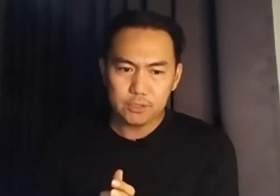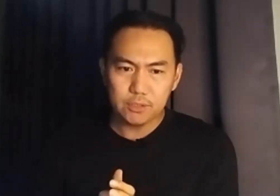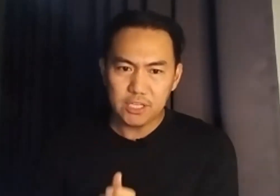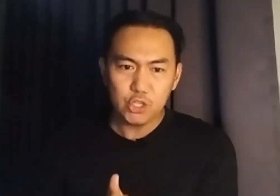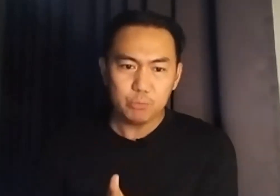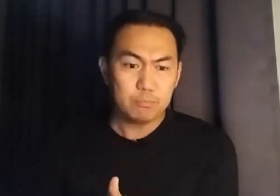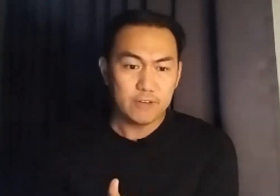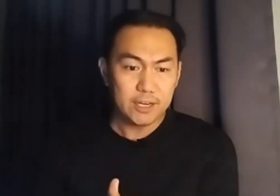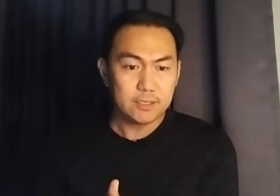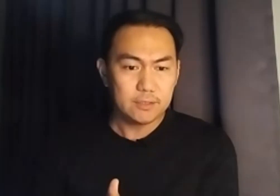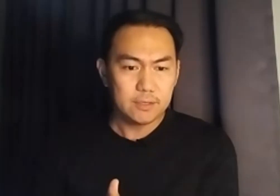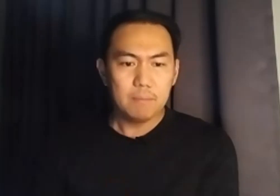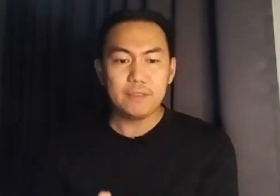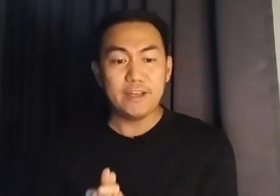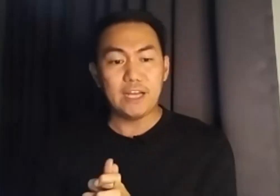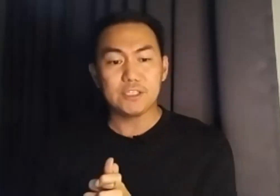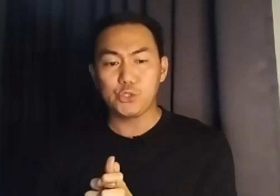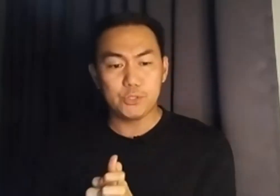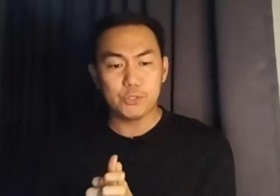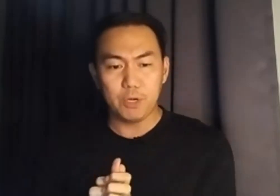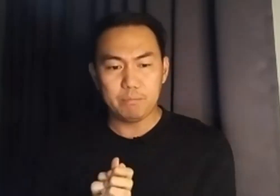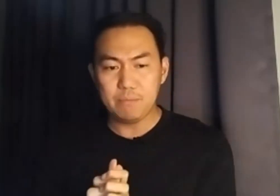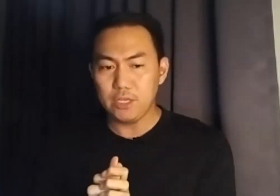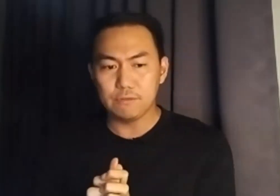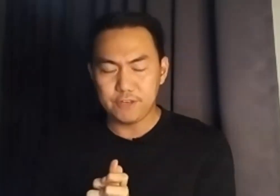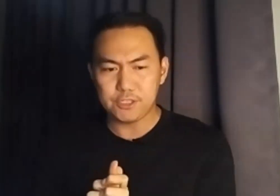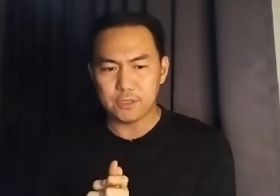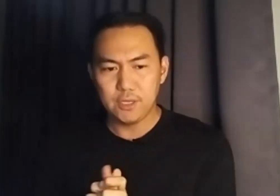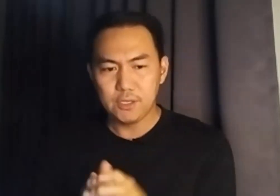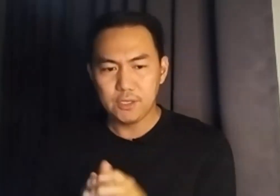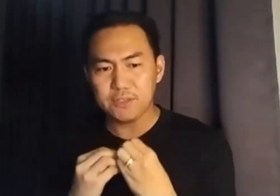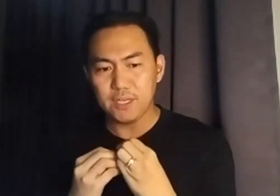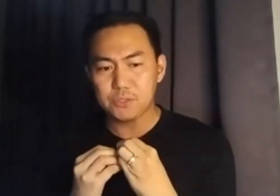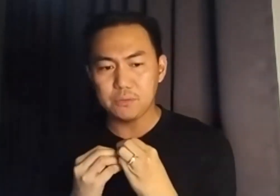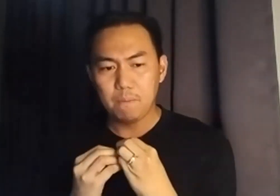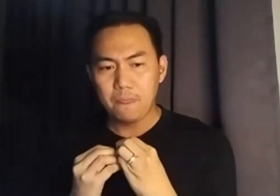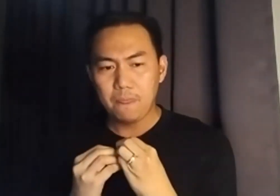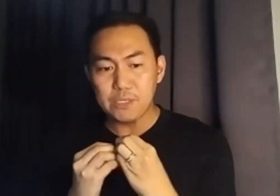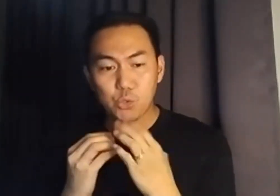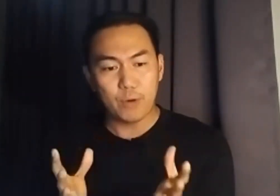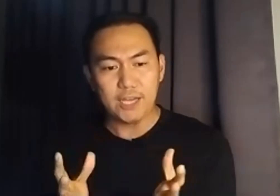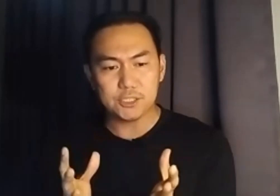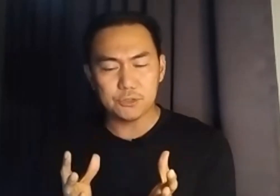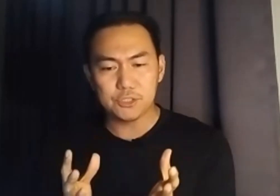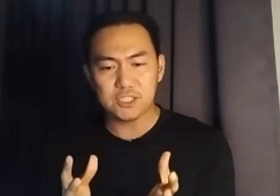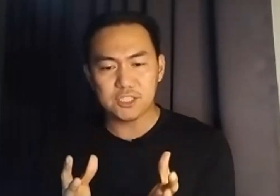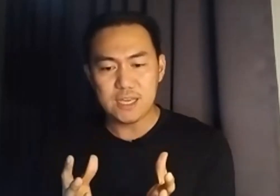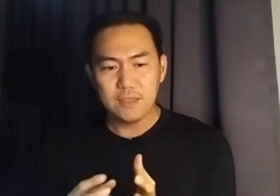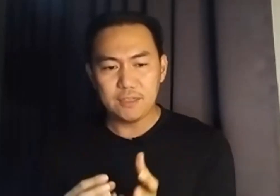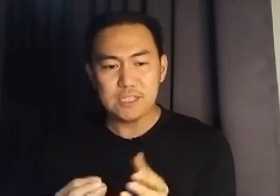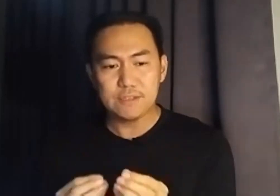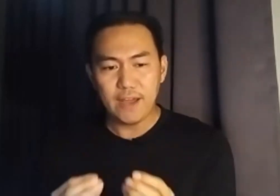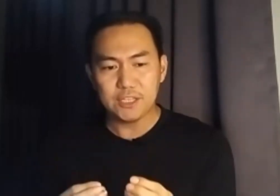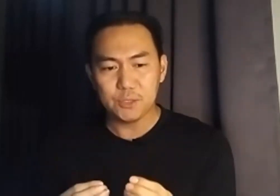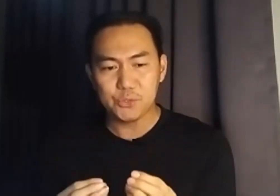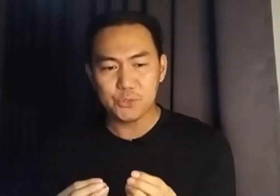support need to be provided, but financial support may be insufficient. So victims may be surprised to see that